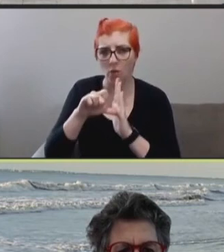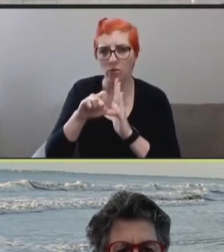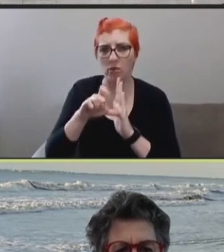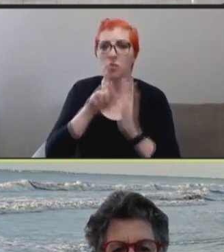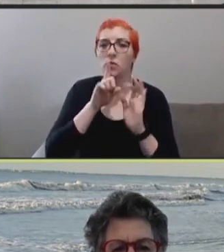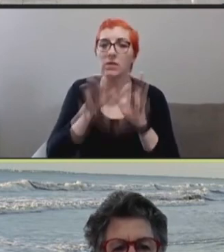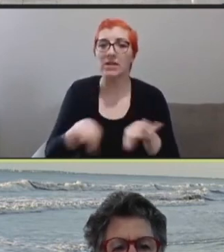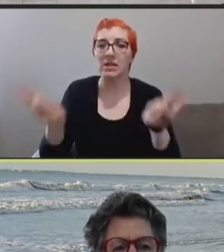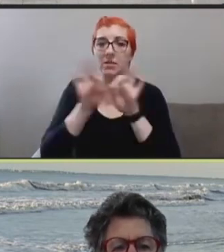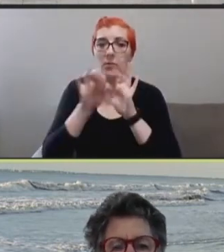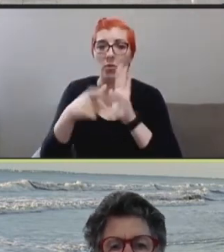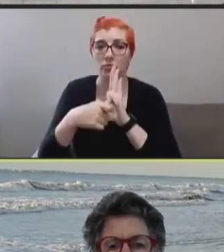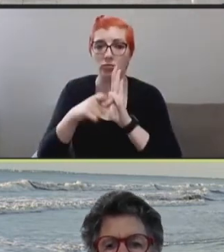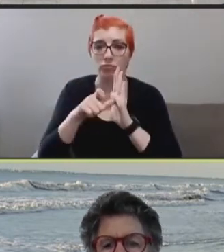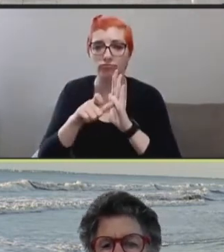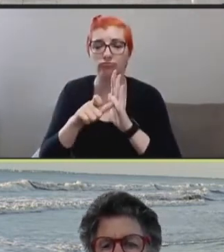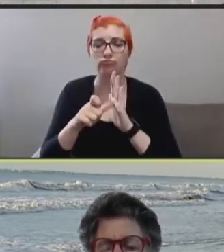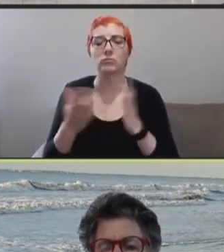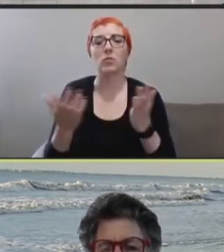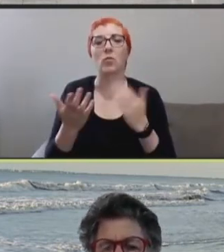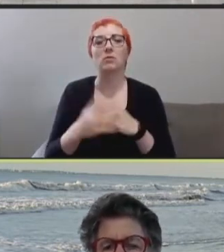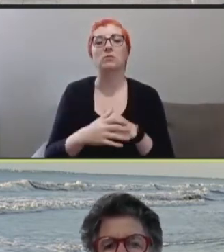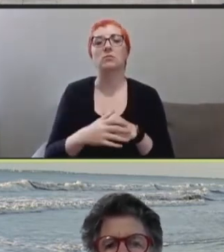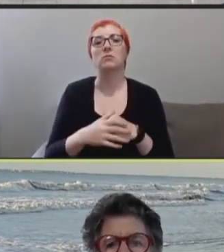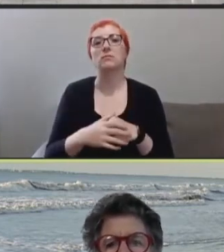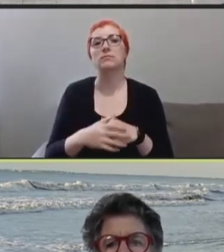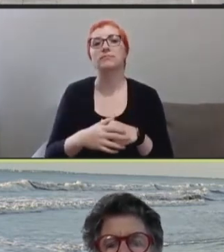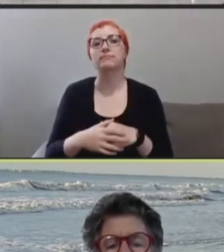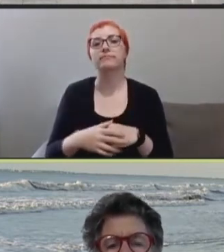to note, however, is